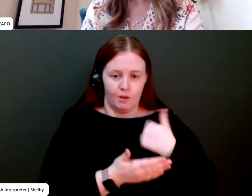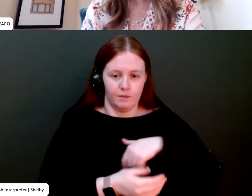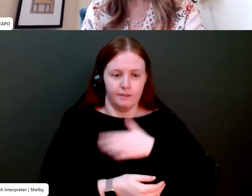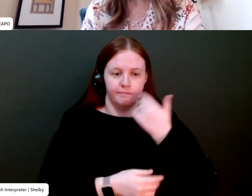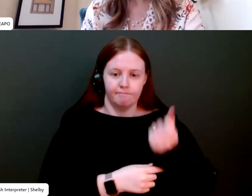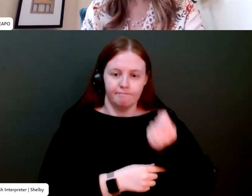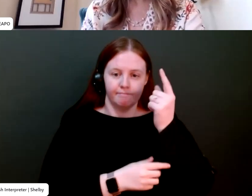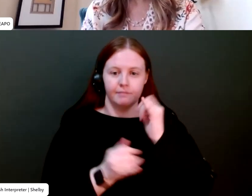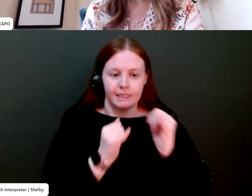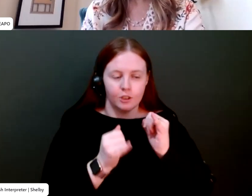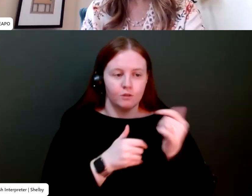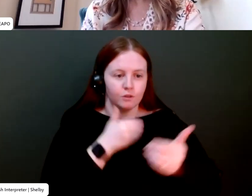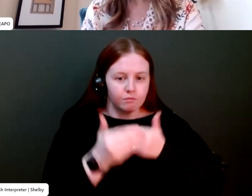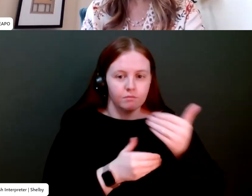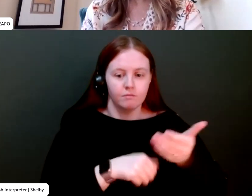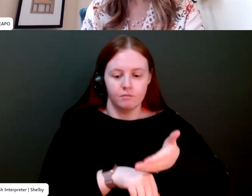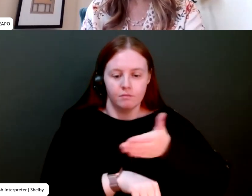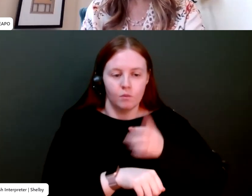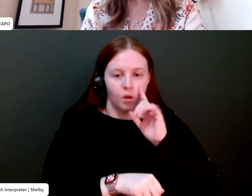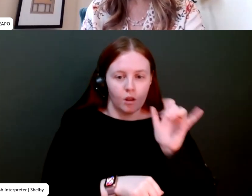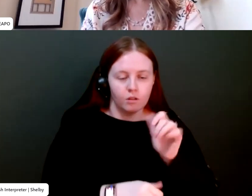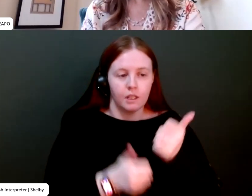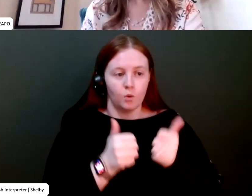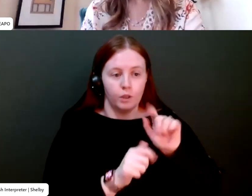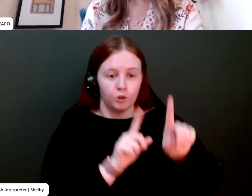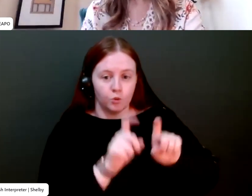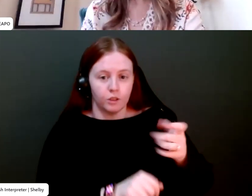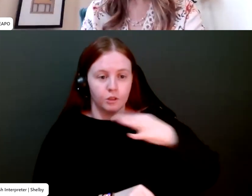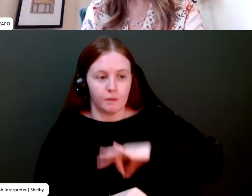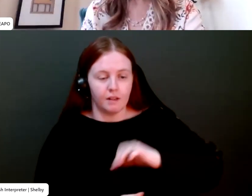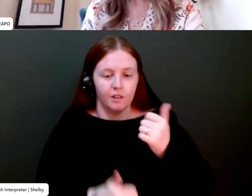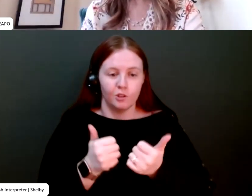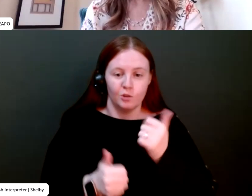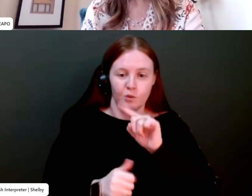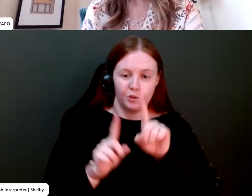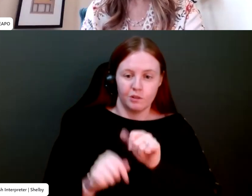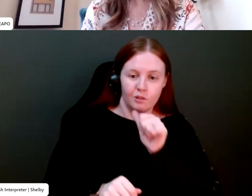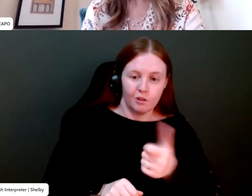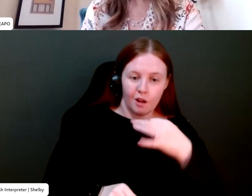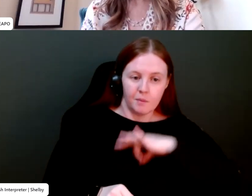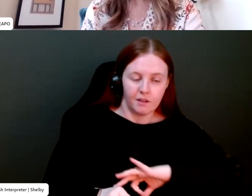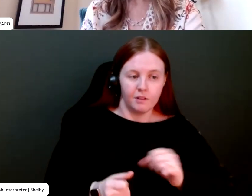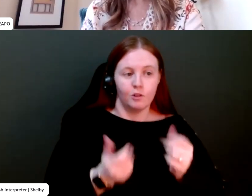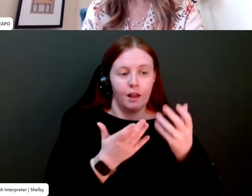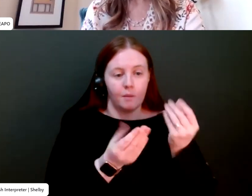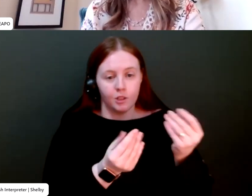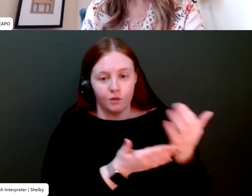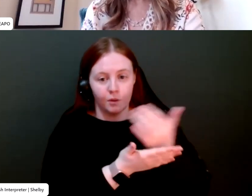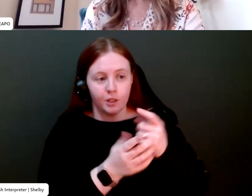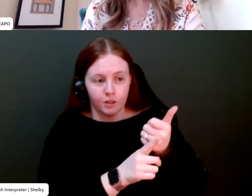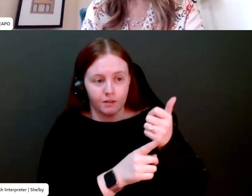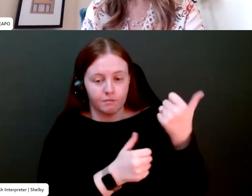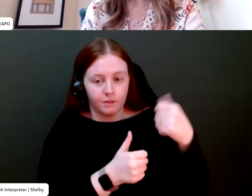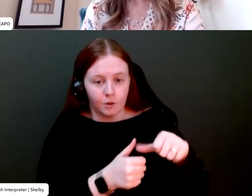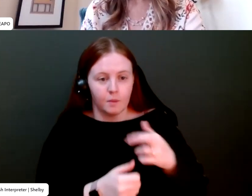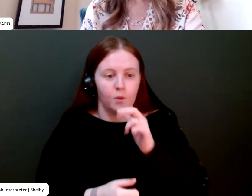are progressing and which questions are more beneficial than others in terms of the amount of information recalled.